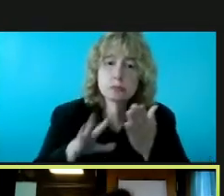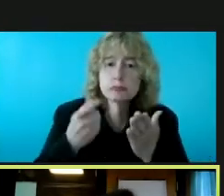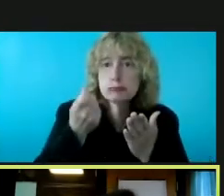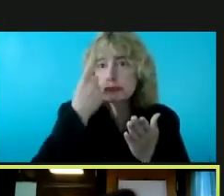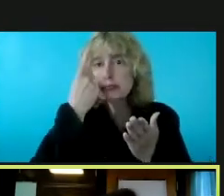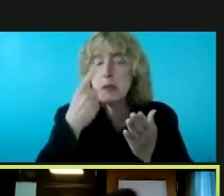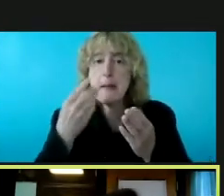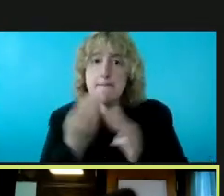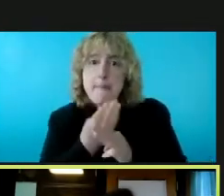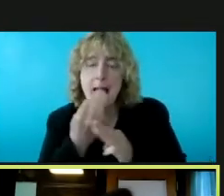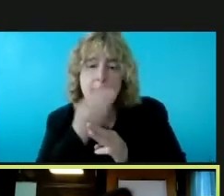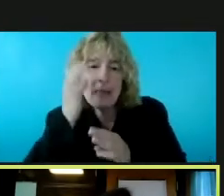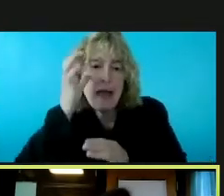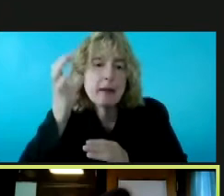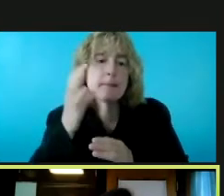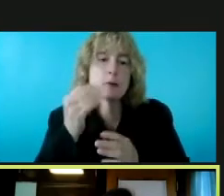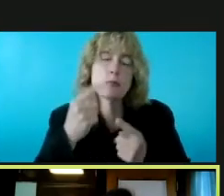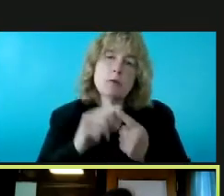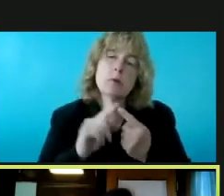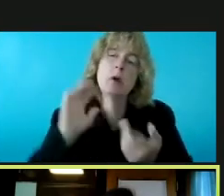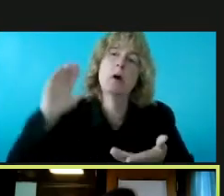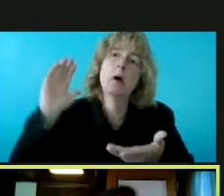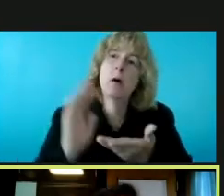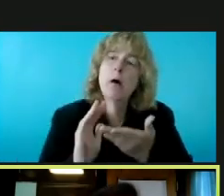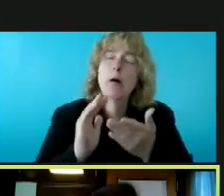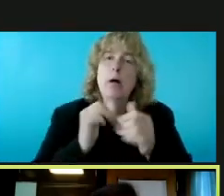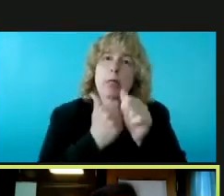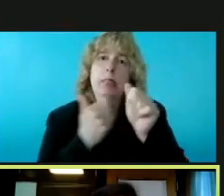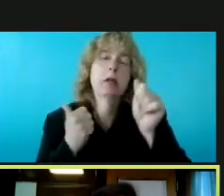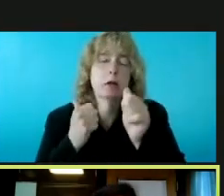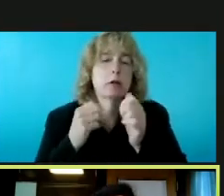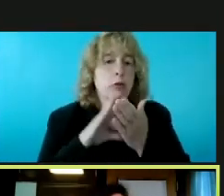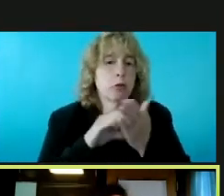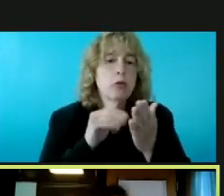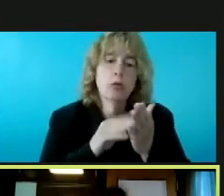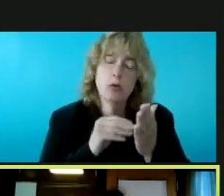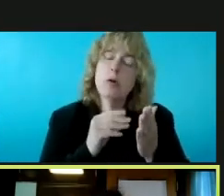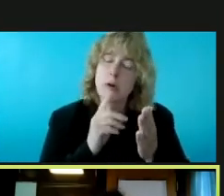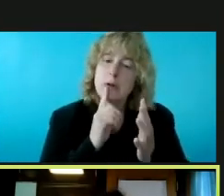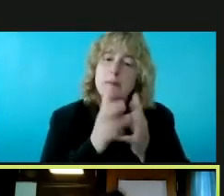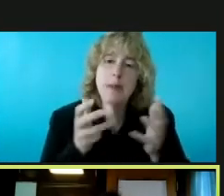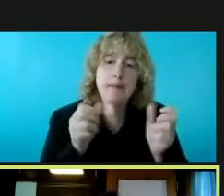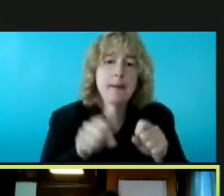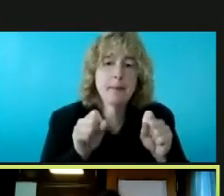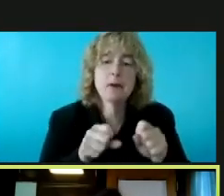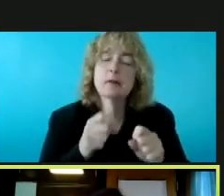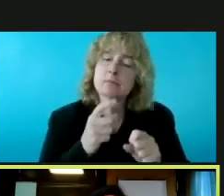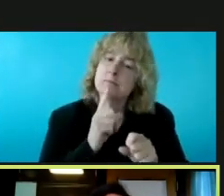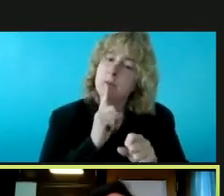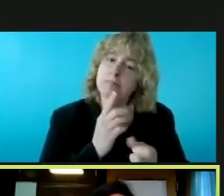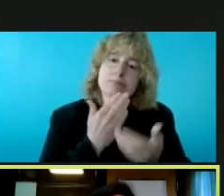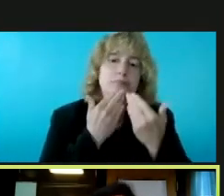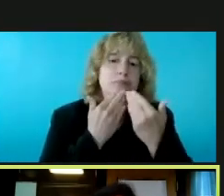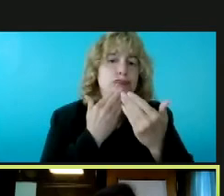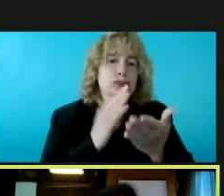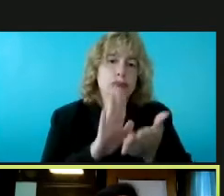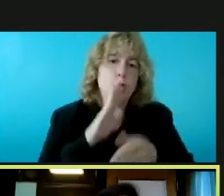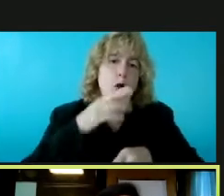minimize learning loss as much as possible. So shout out to Ms. Thompson. Thank you for all of your hard work.